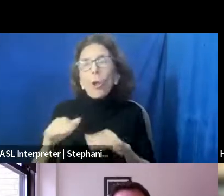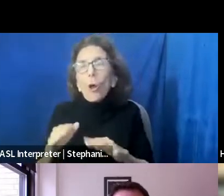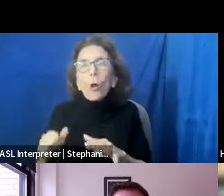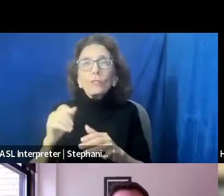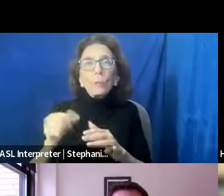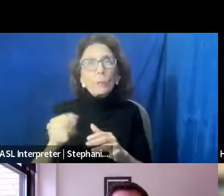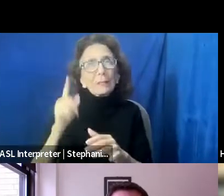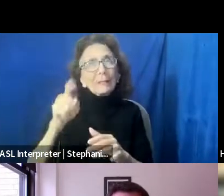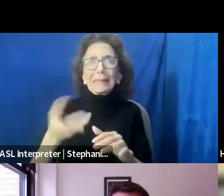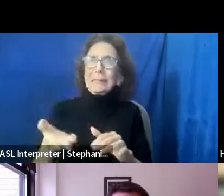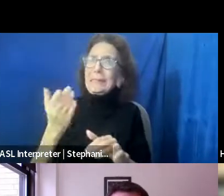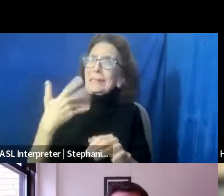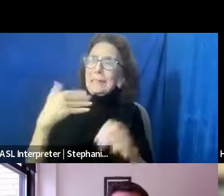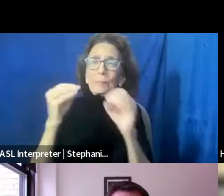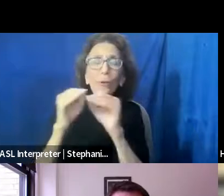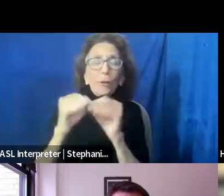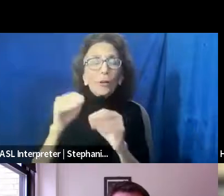so